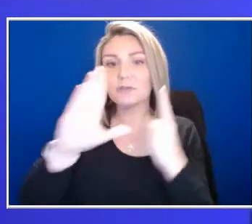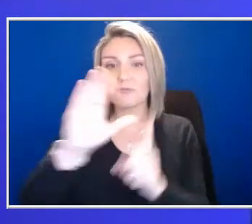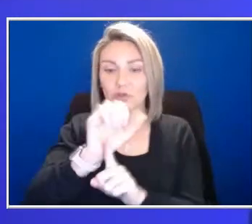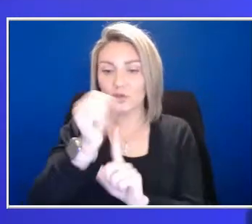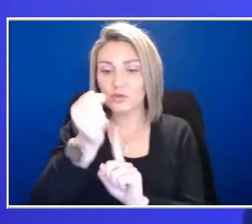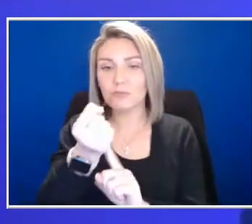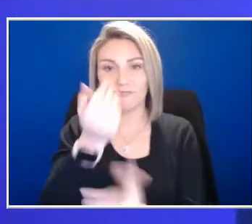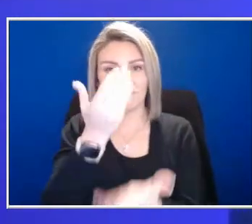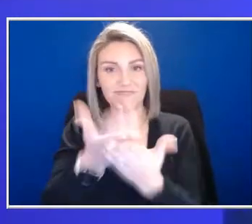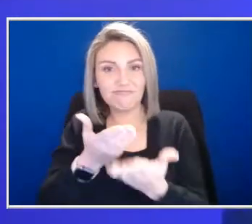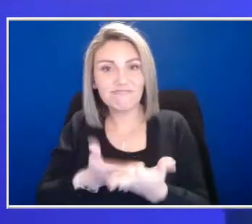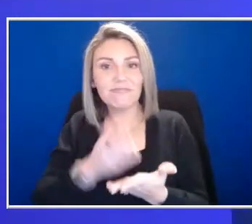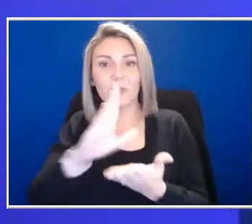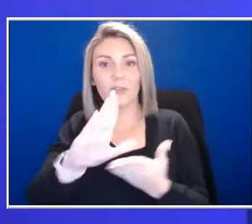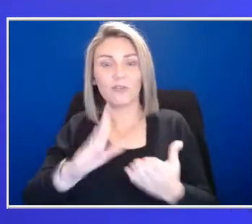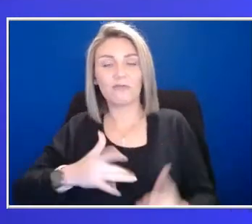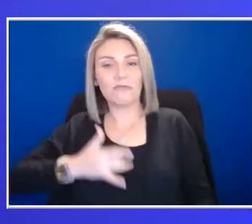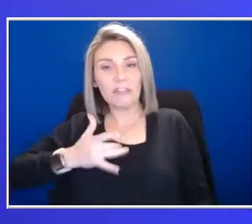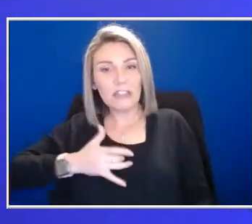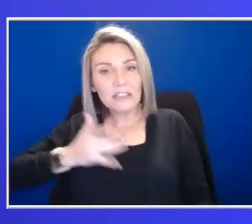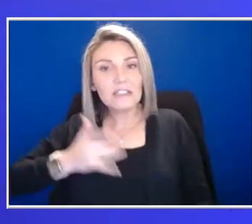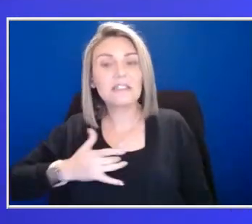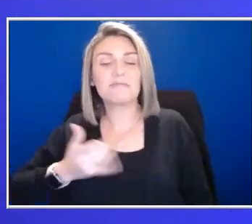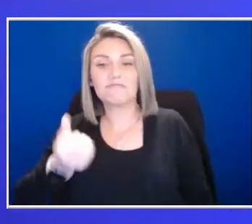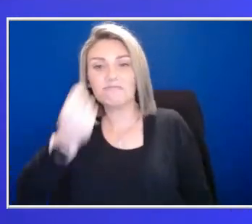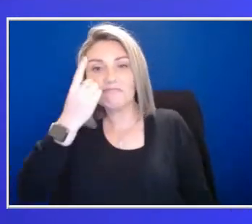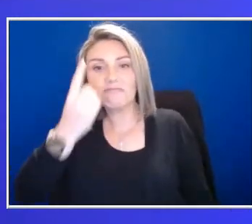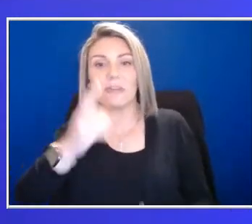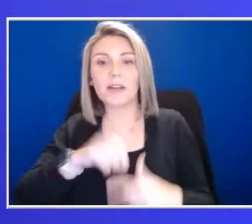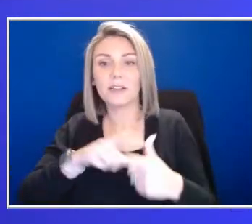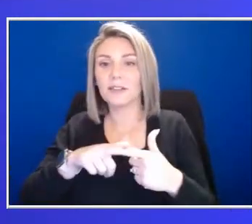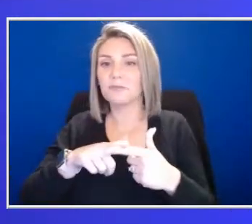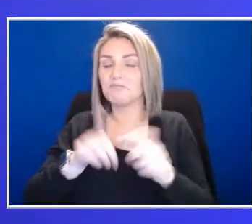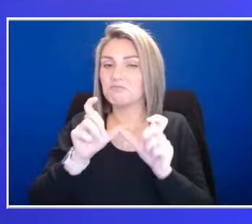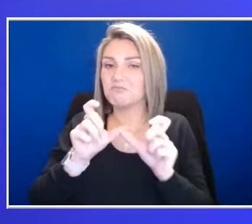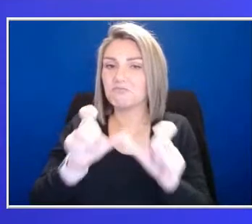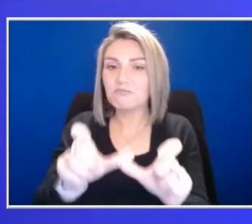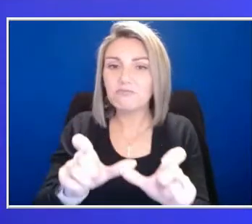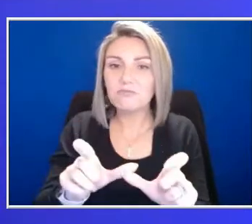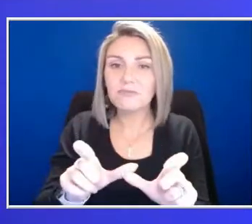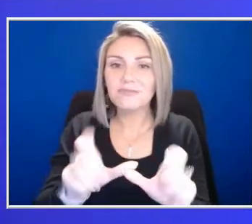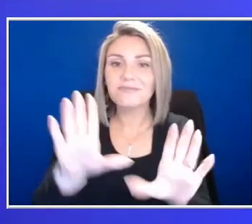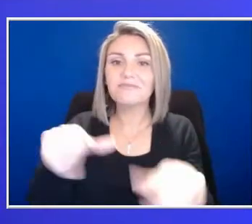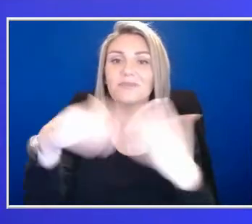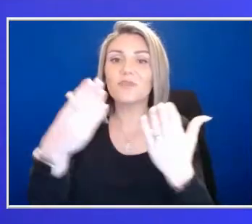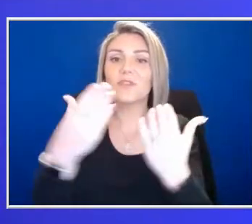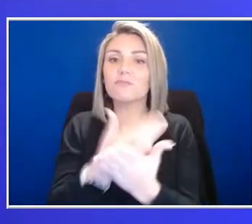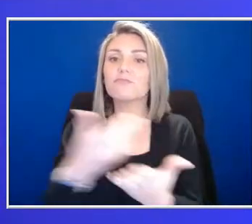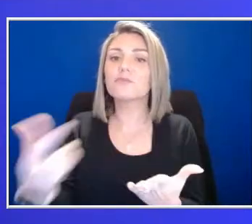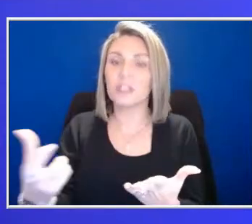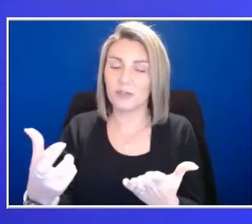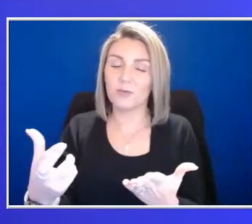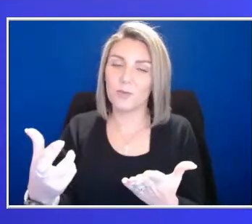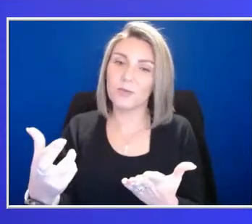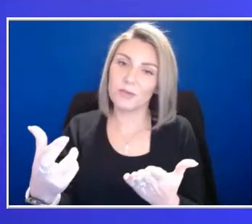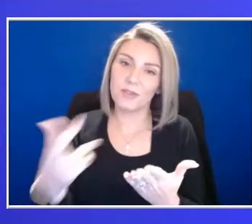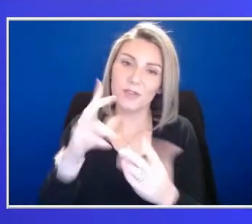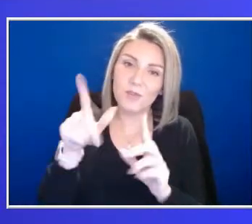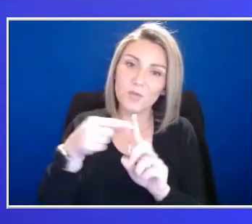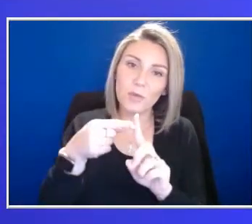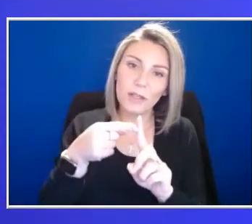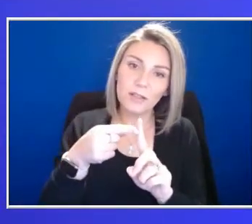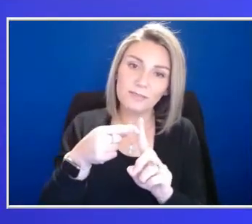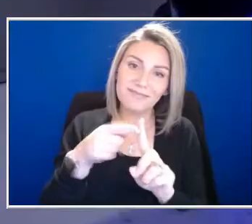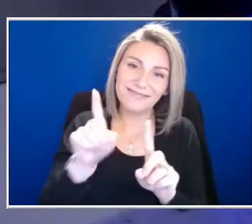their feelings, and just continue to provide resources when they need.